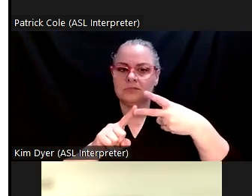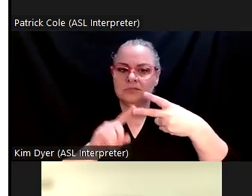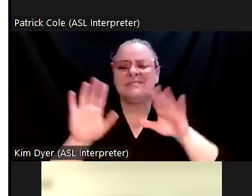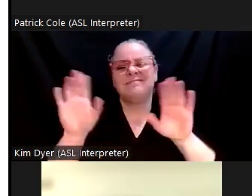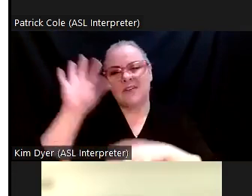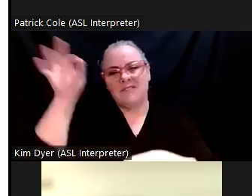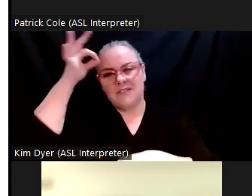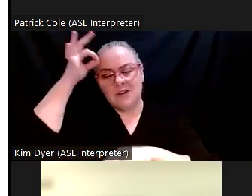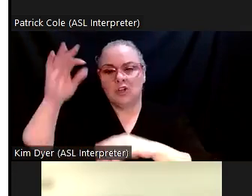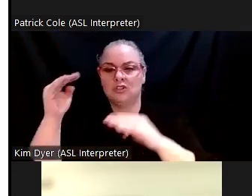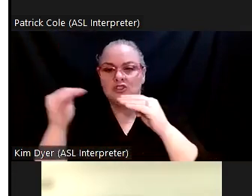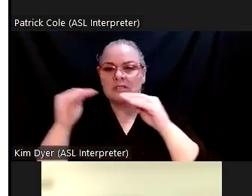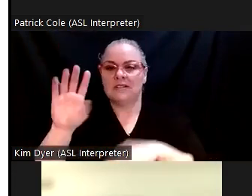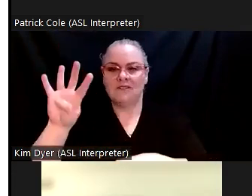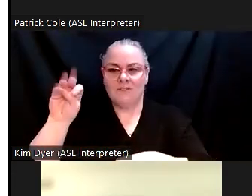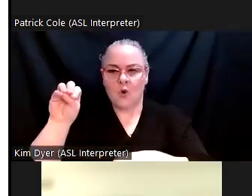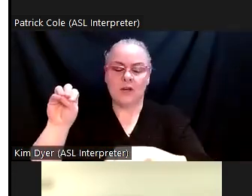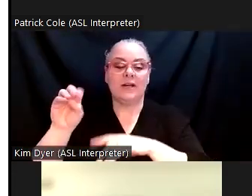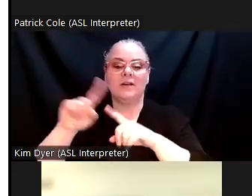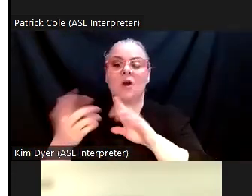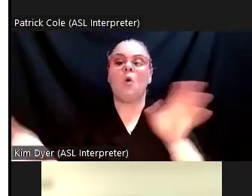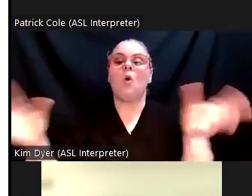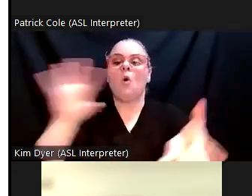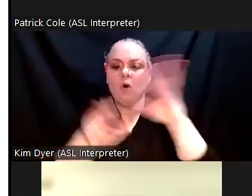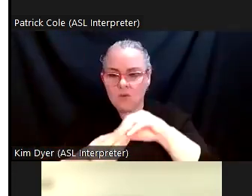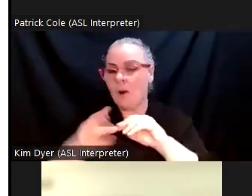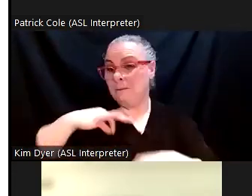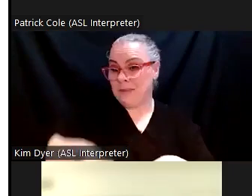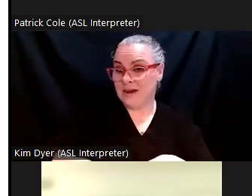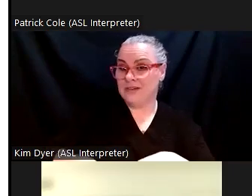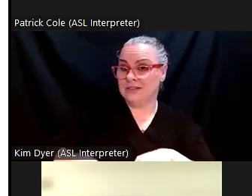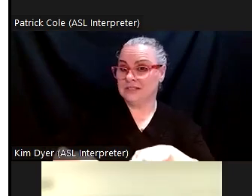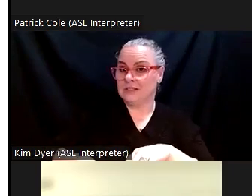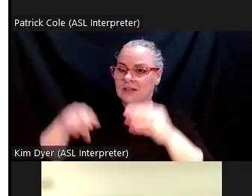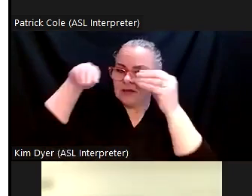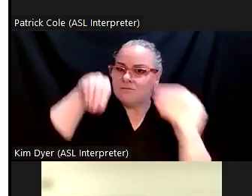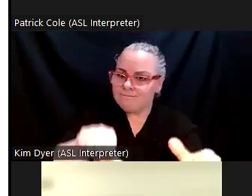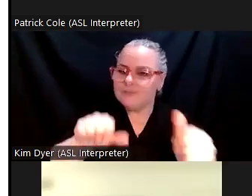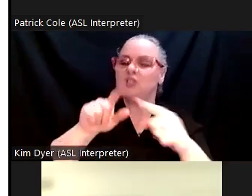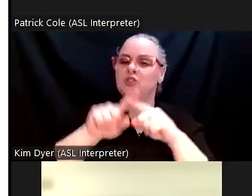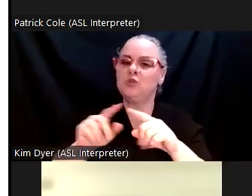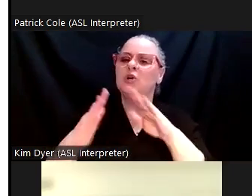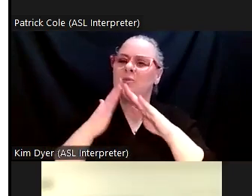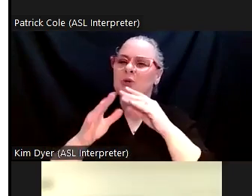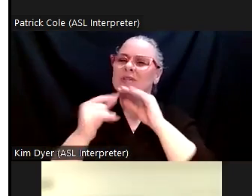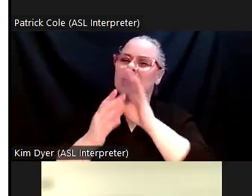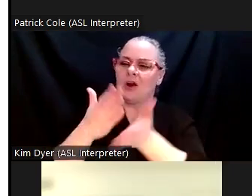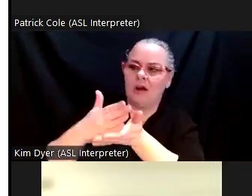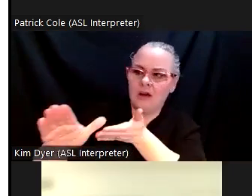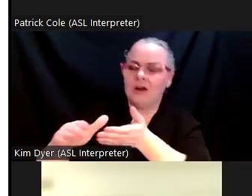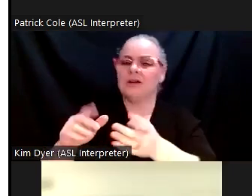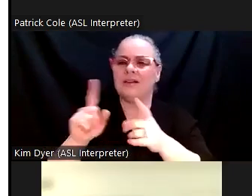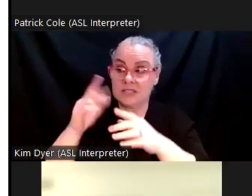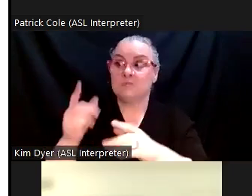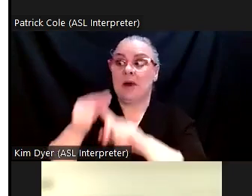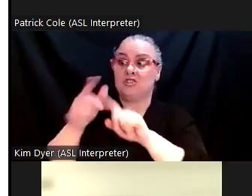40 initiative, that overall benefits of certain federal investments flow to disadvantaged communities, including those overburdened by